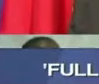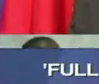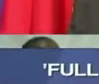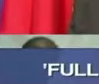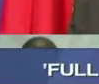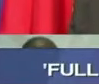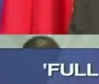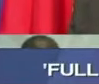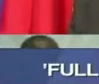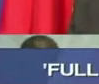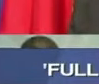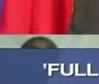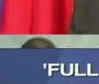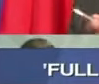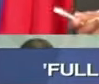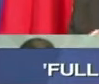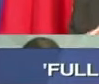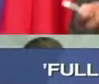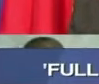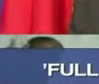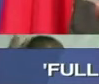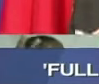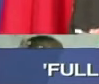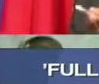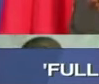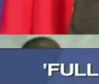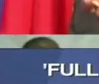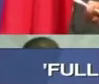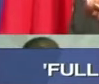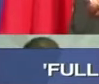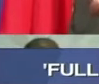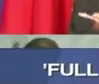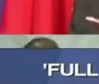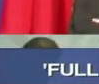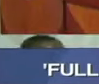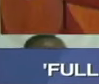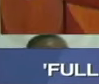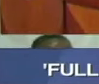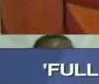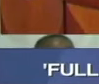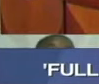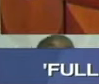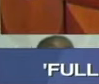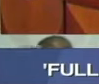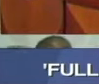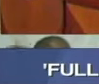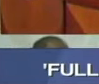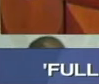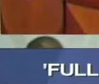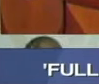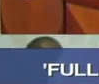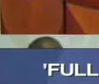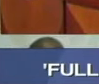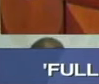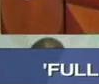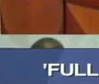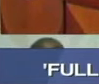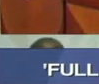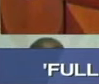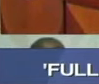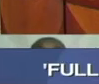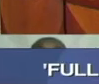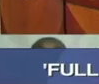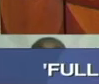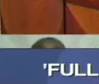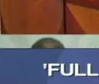Vaccines will be available to do the program that the minister outlined. The Prime Minister added that the shipment of vaccines